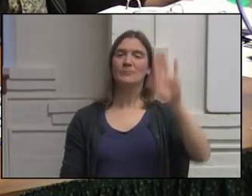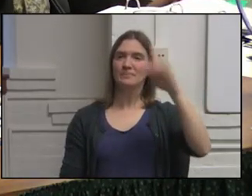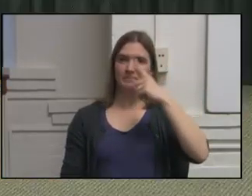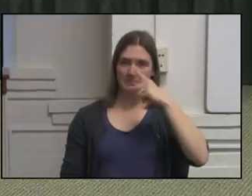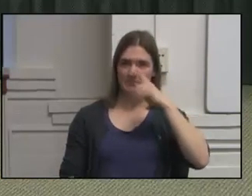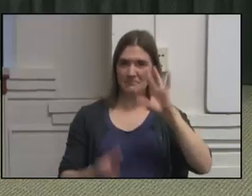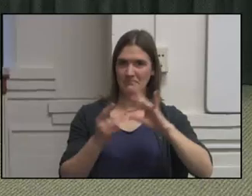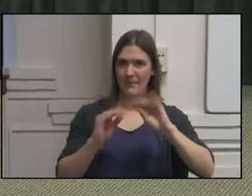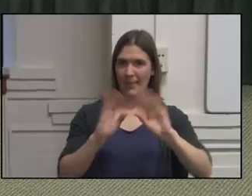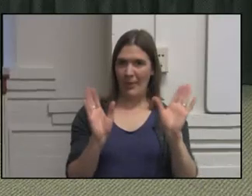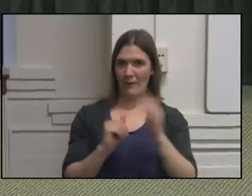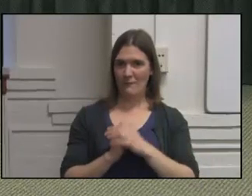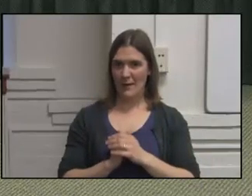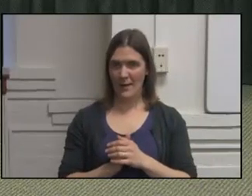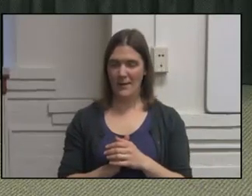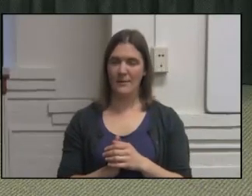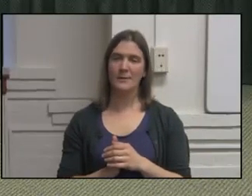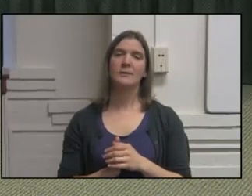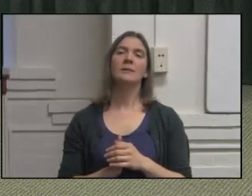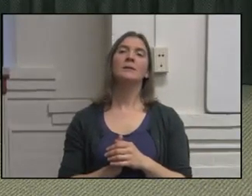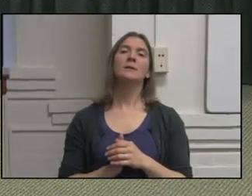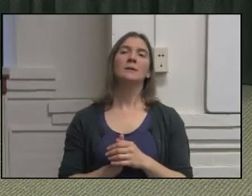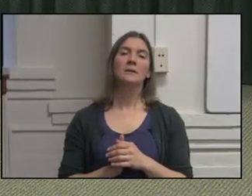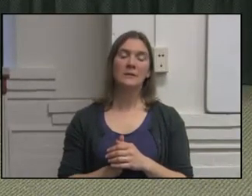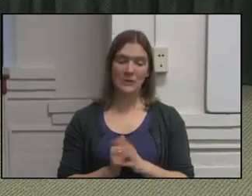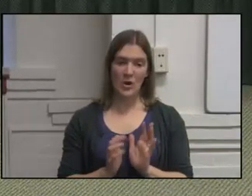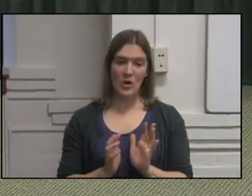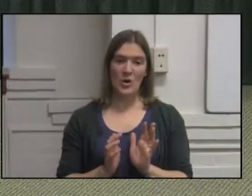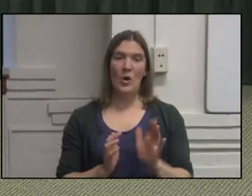So the relationship between these